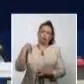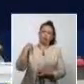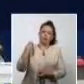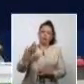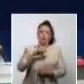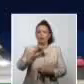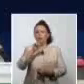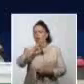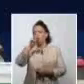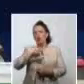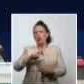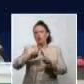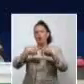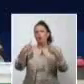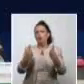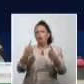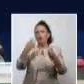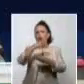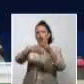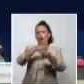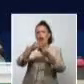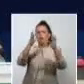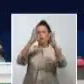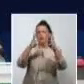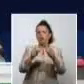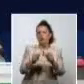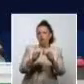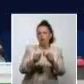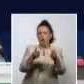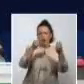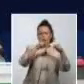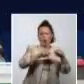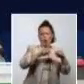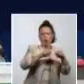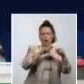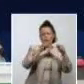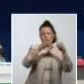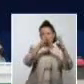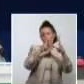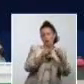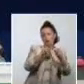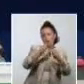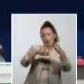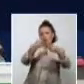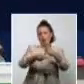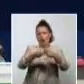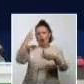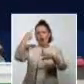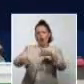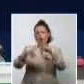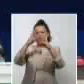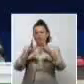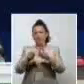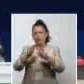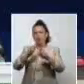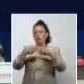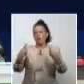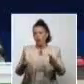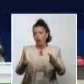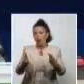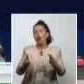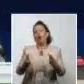contact tracing that leads to the identification of suspected cases or other